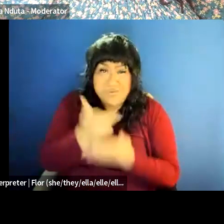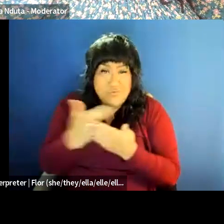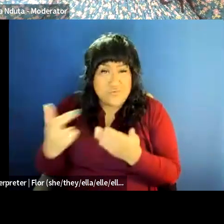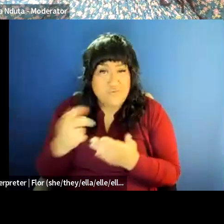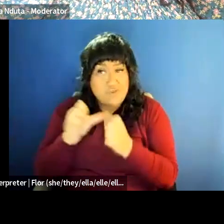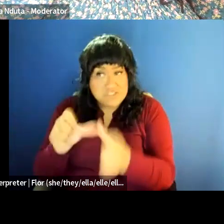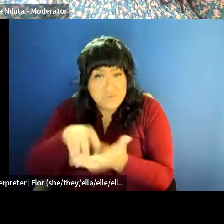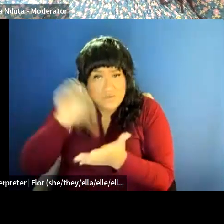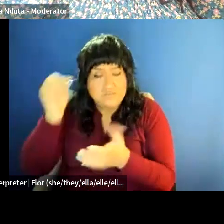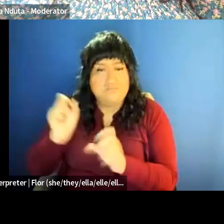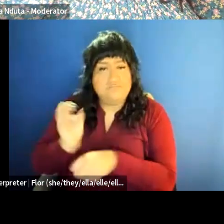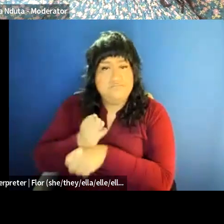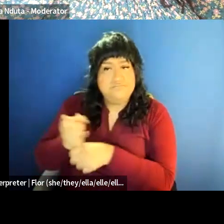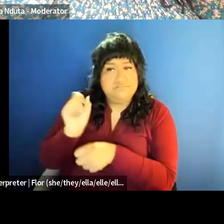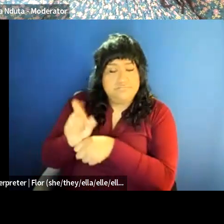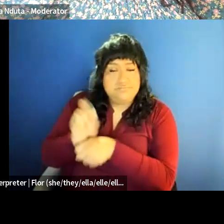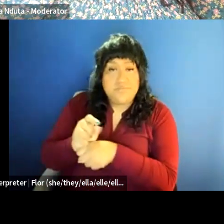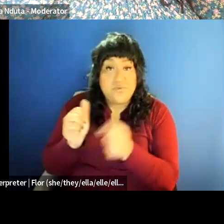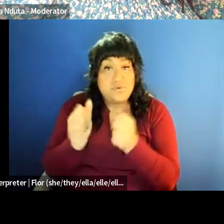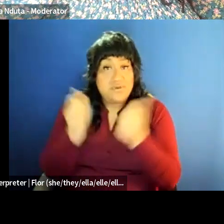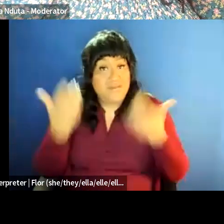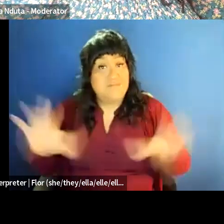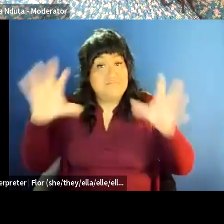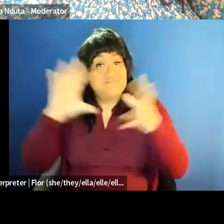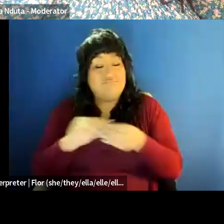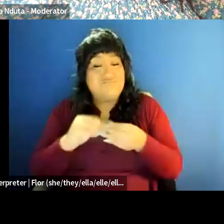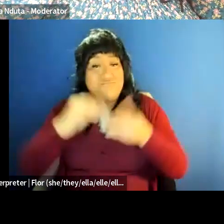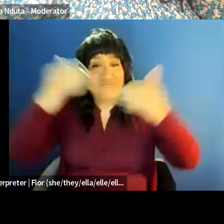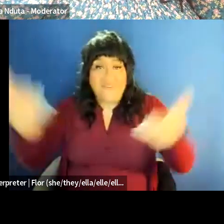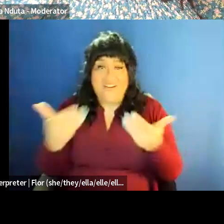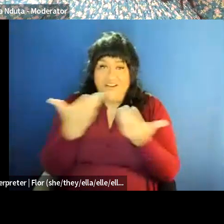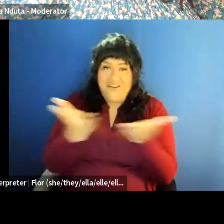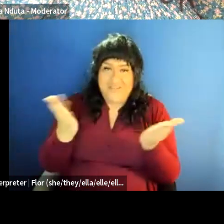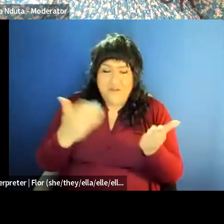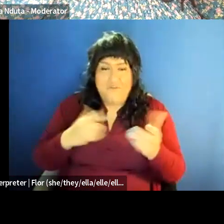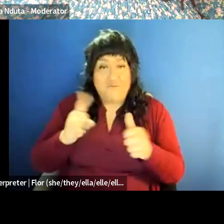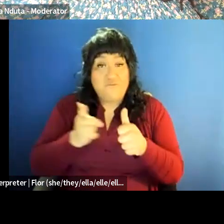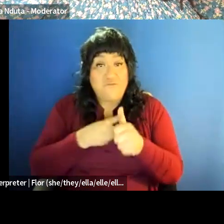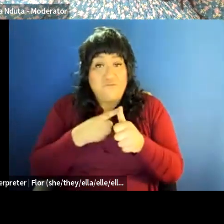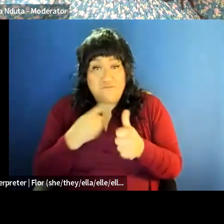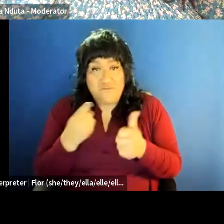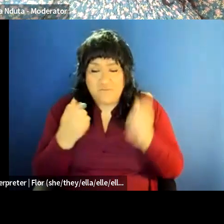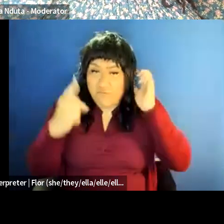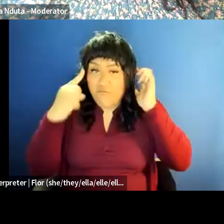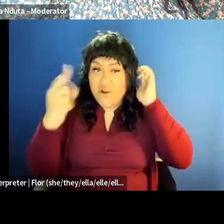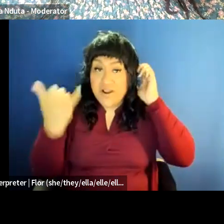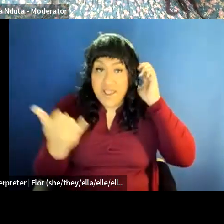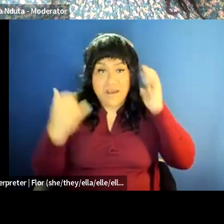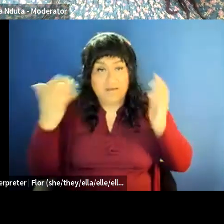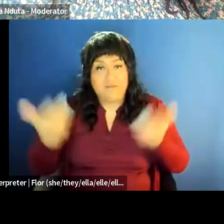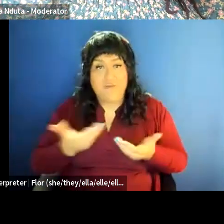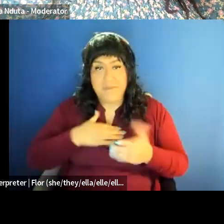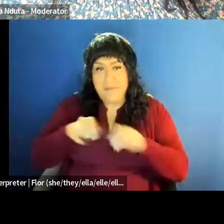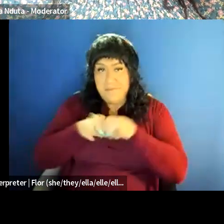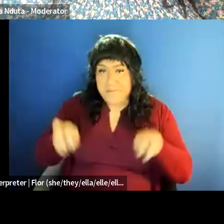growth. And with that, I would like to welcome you. And for now, I'll invite my panelists to introduce themselves. They will